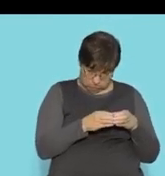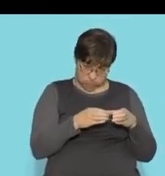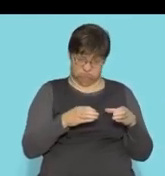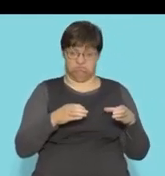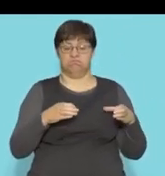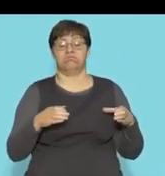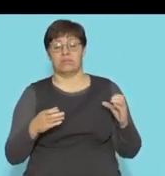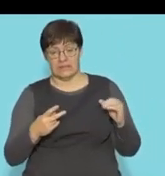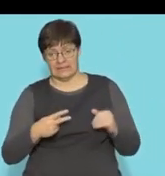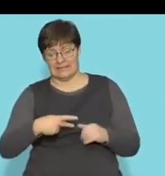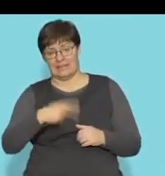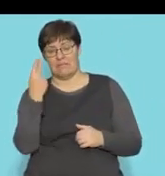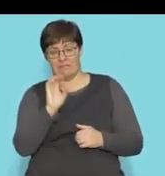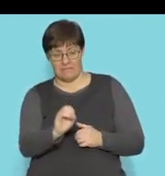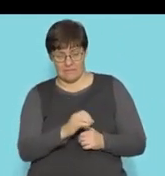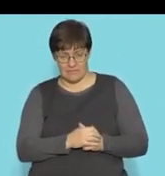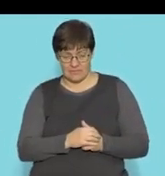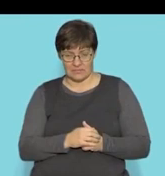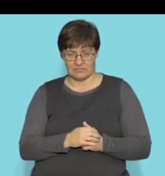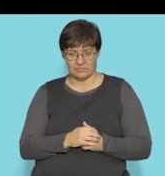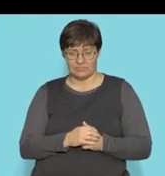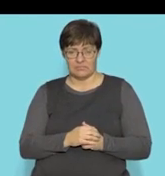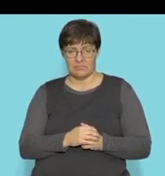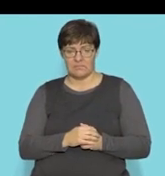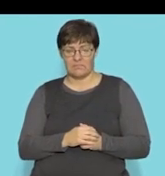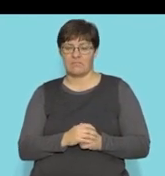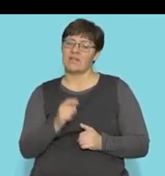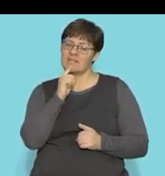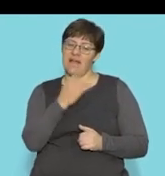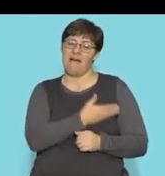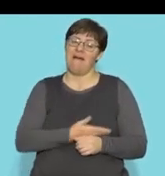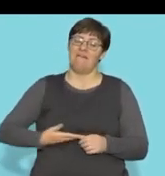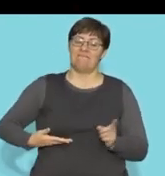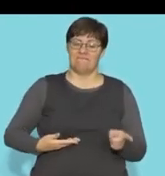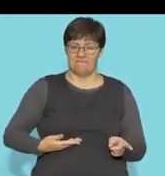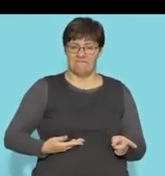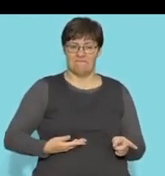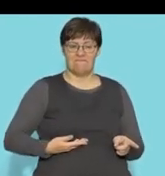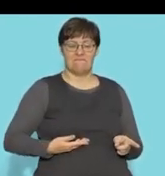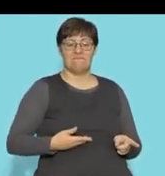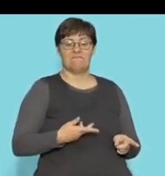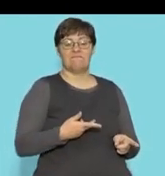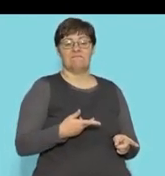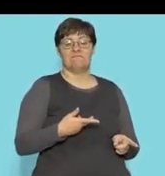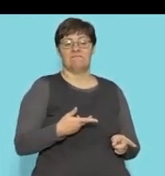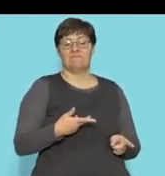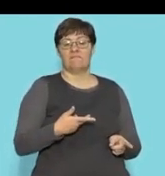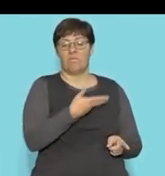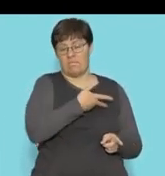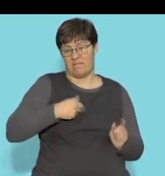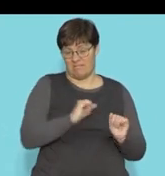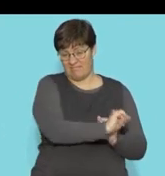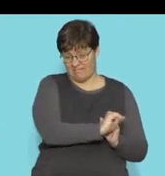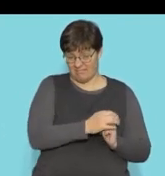we've doubled that population. Let's say half of the population was female. That